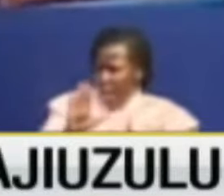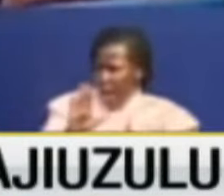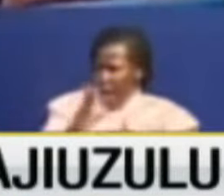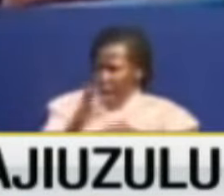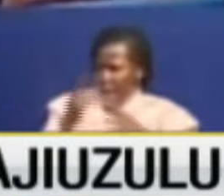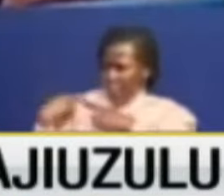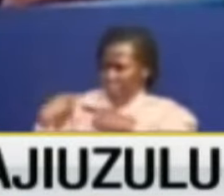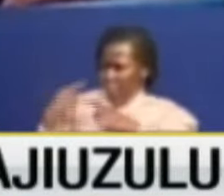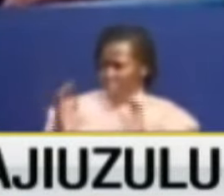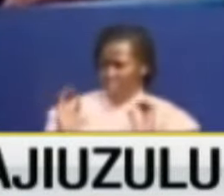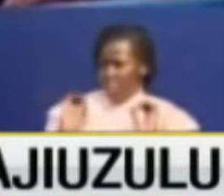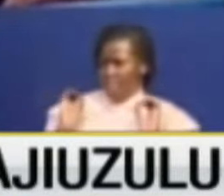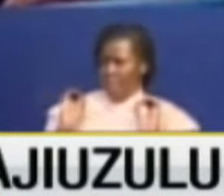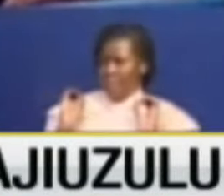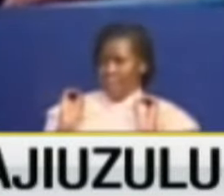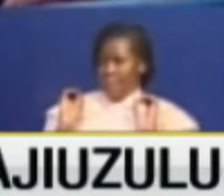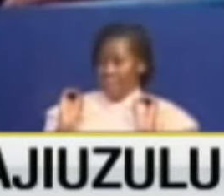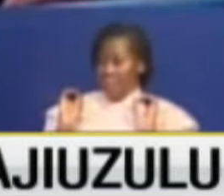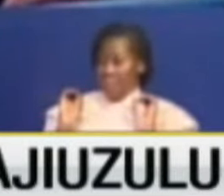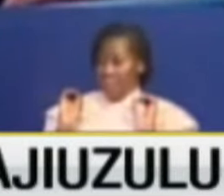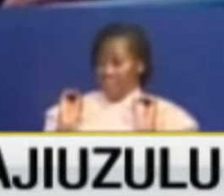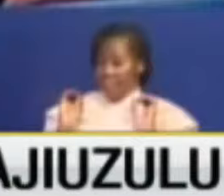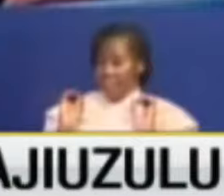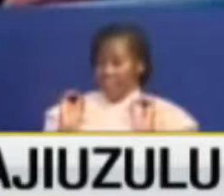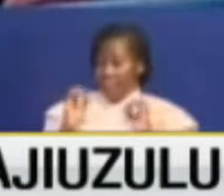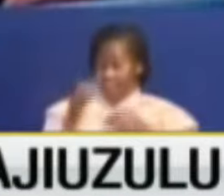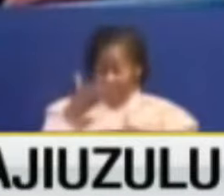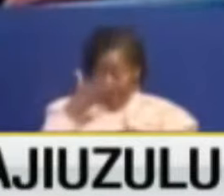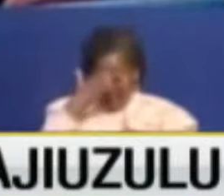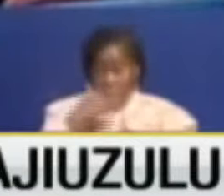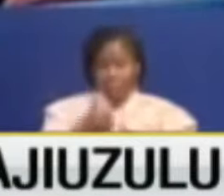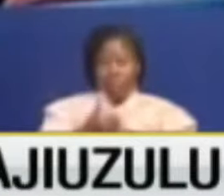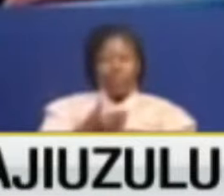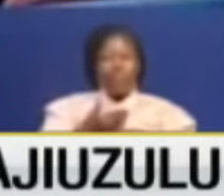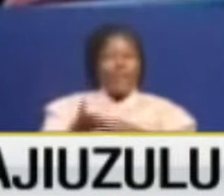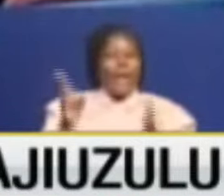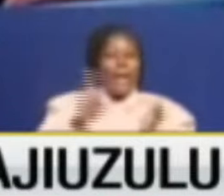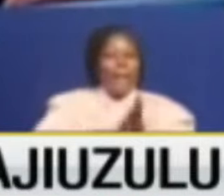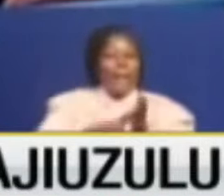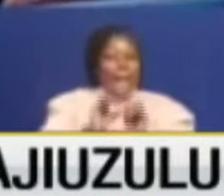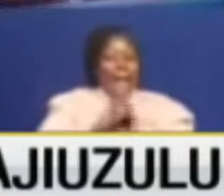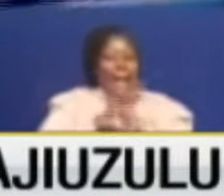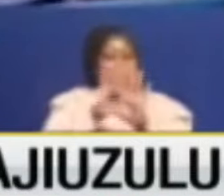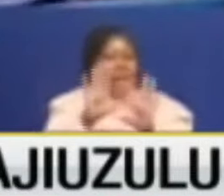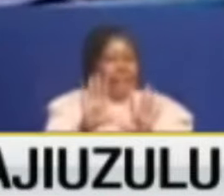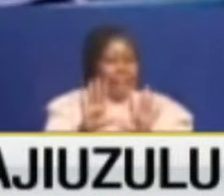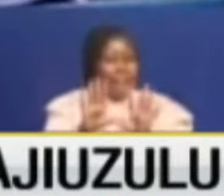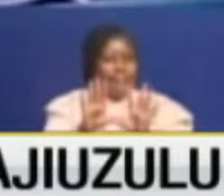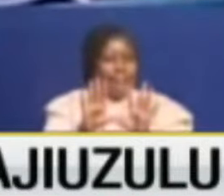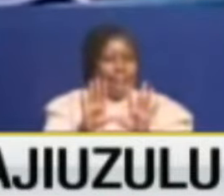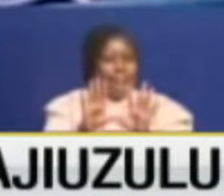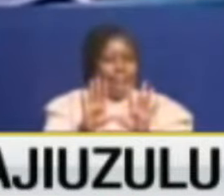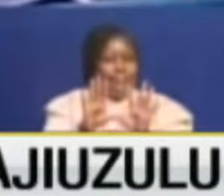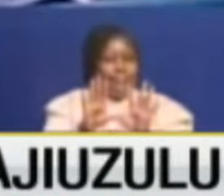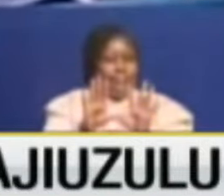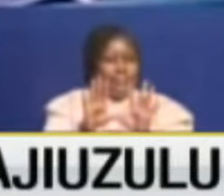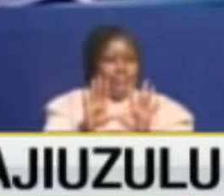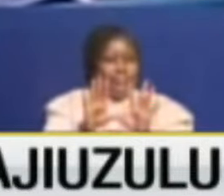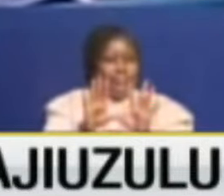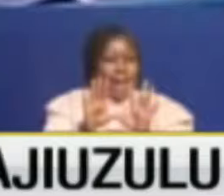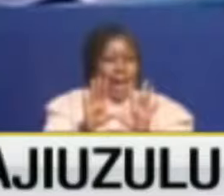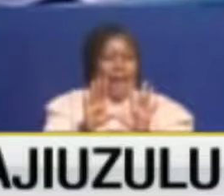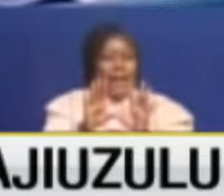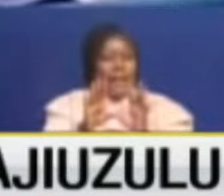Mwangaza. With humility, Mr. Speaker, let me repeat in clear, unambiguous, and